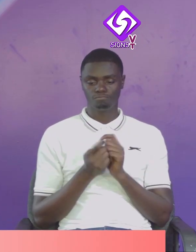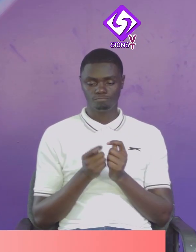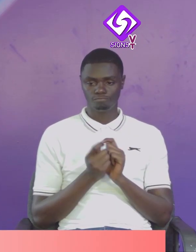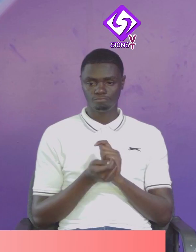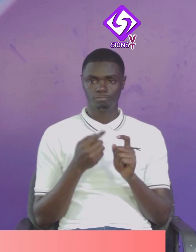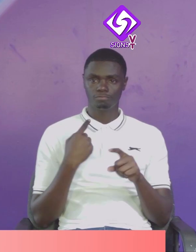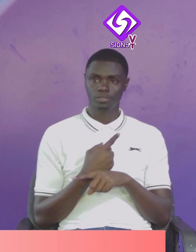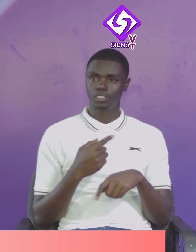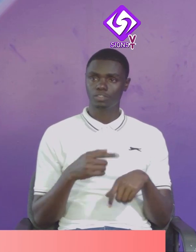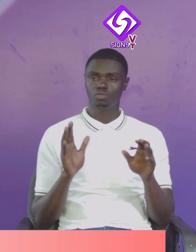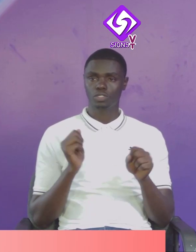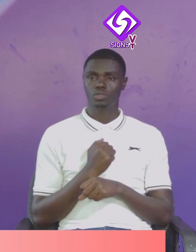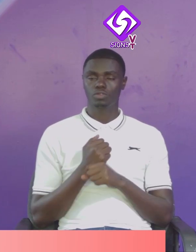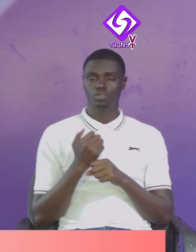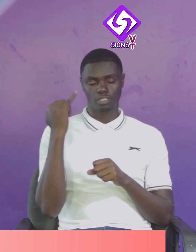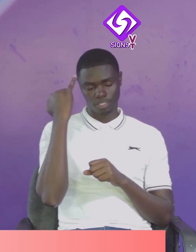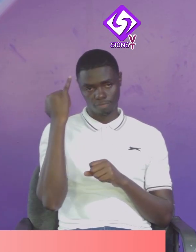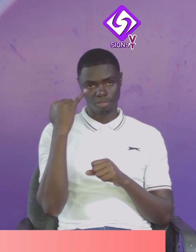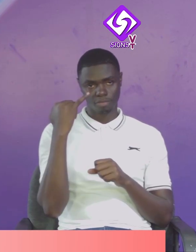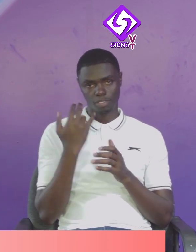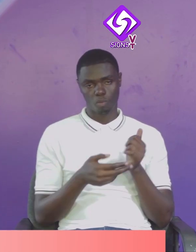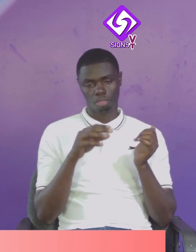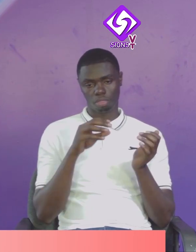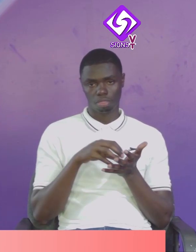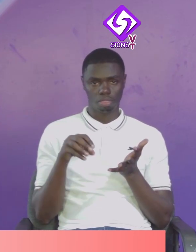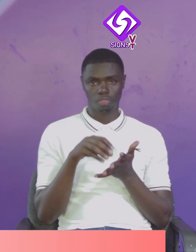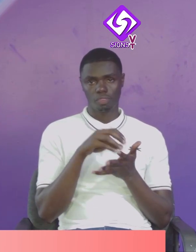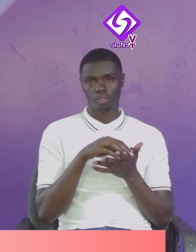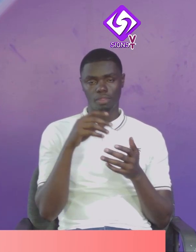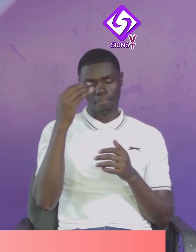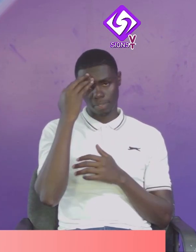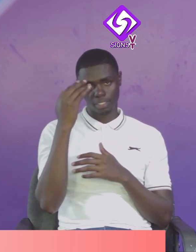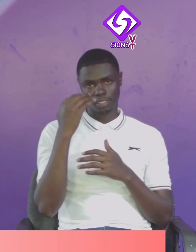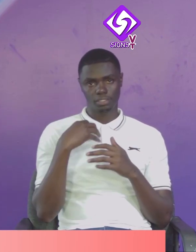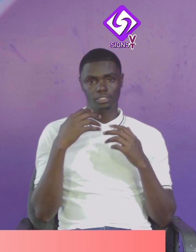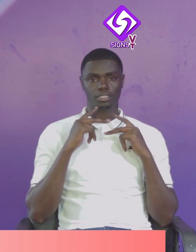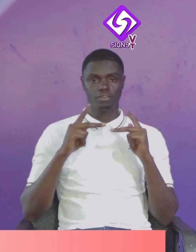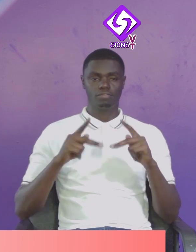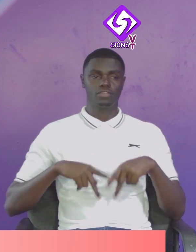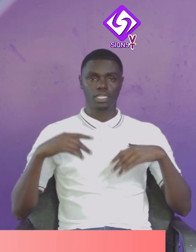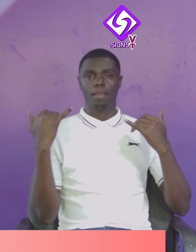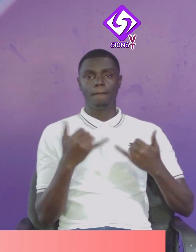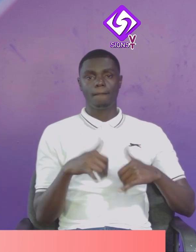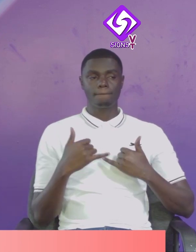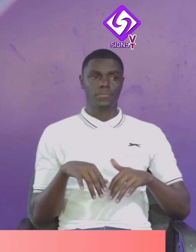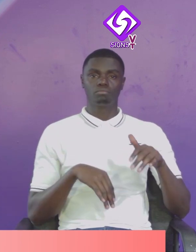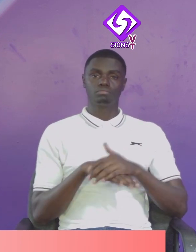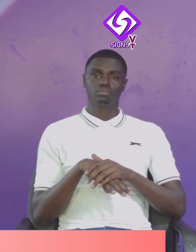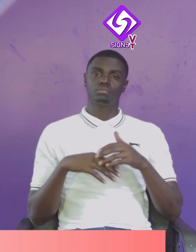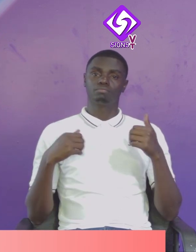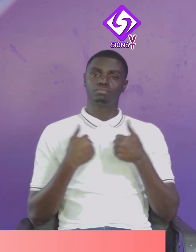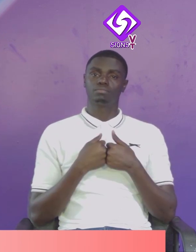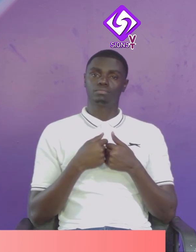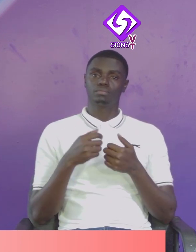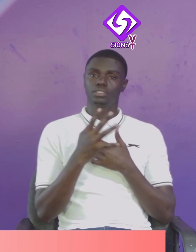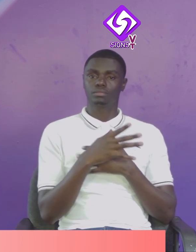in various ways you cannot imagine, both tactically and mentally and physically playing. So the match against Germany and Slovakia